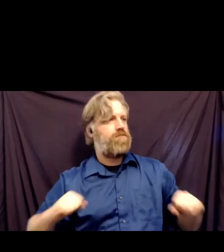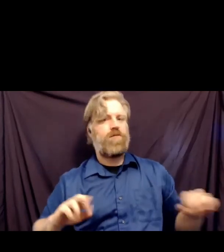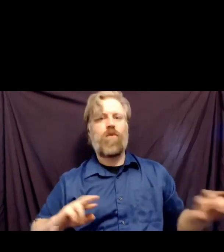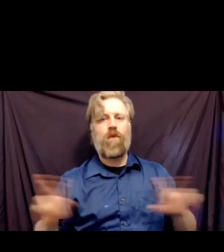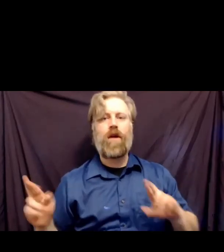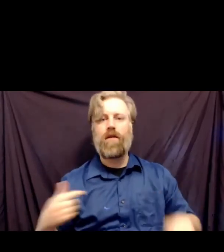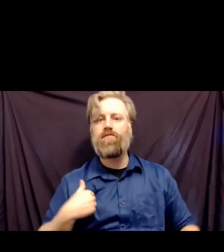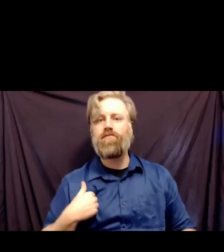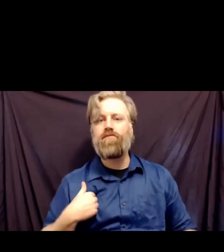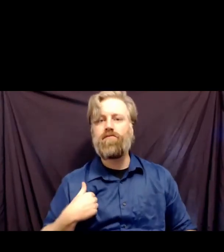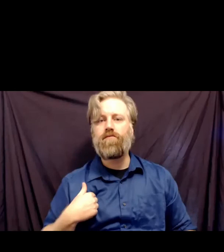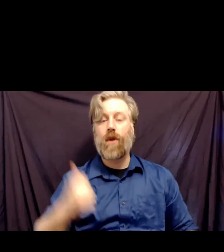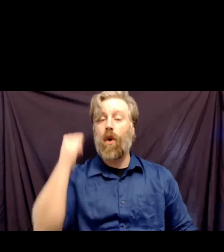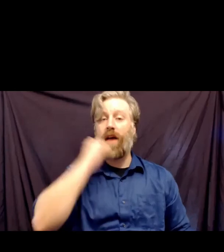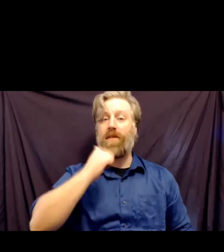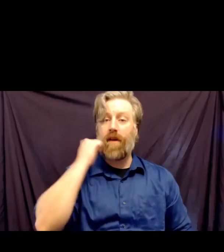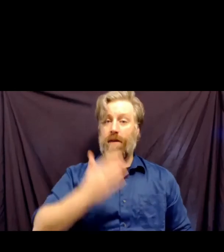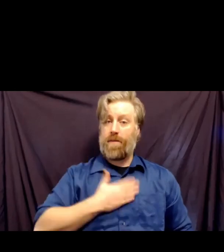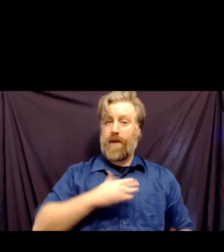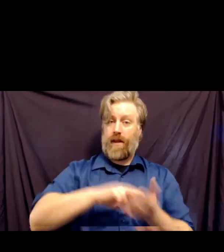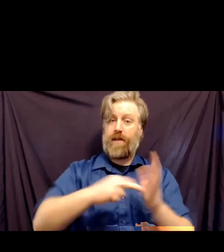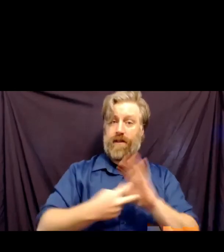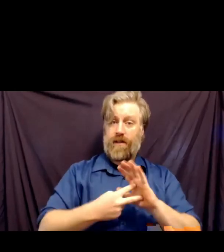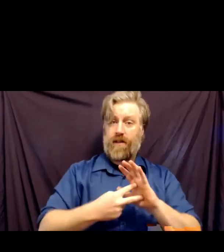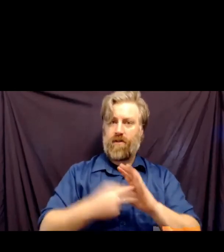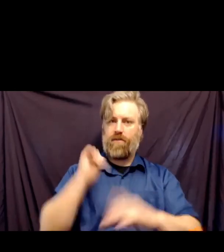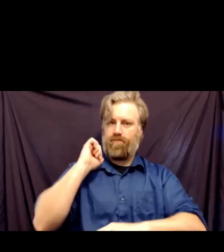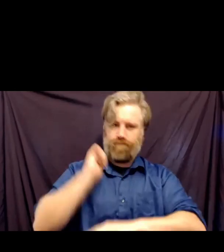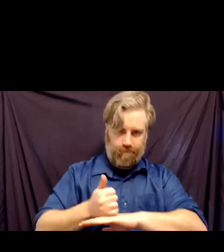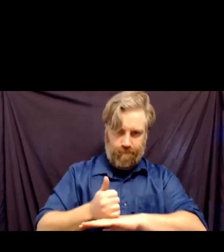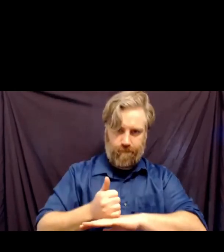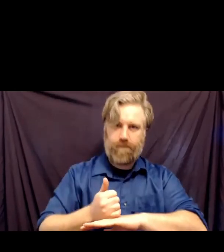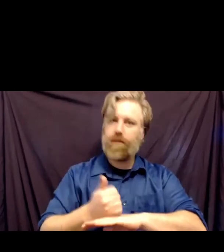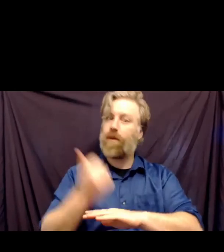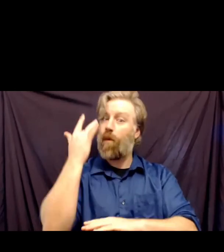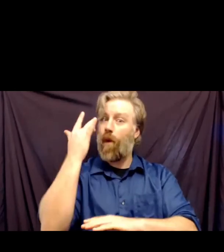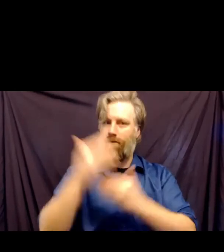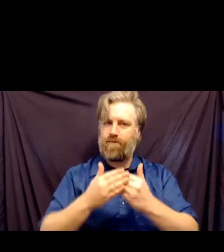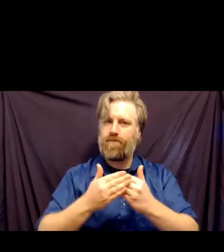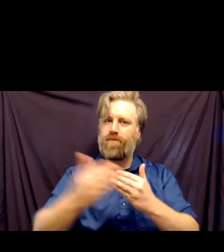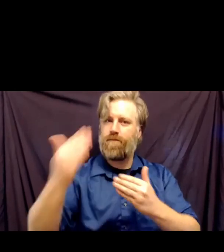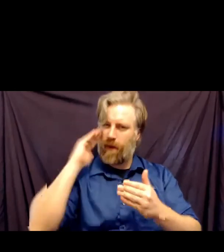I set my intention so that I'm focused on the most important thing that day.